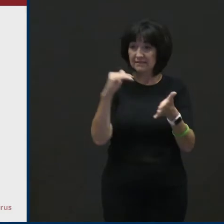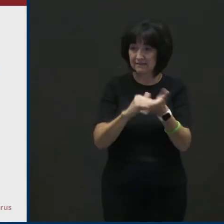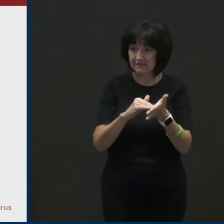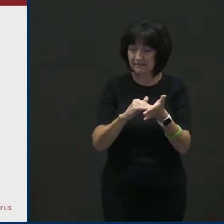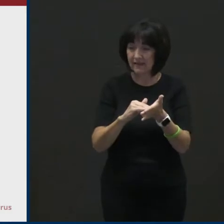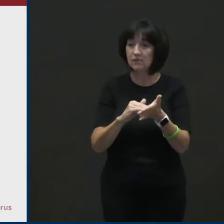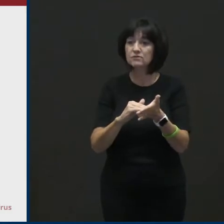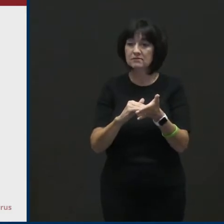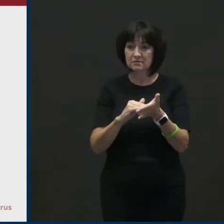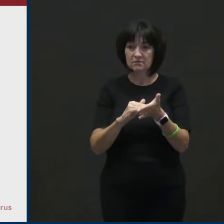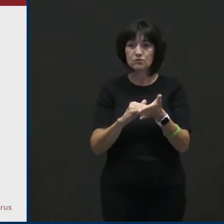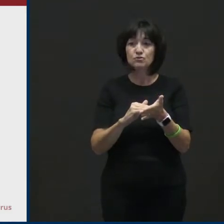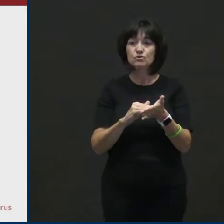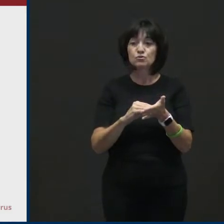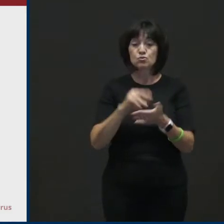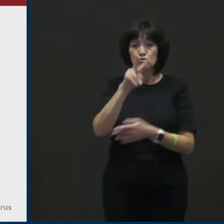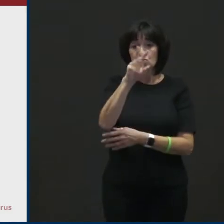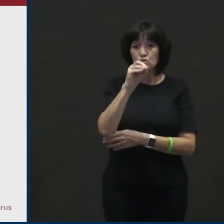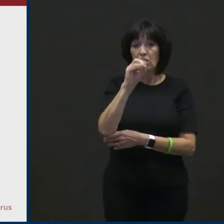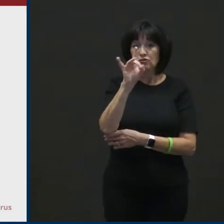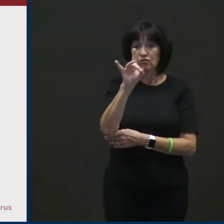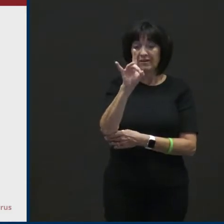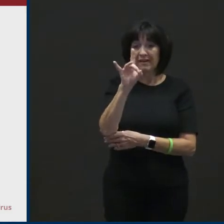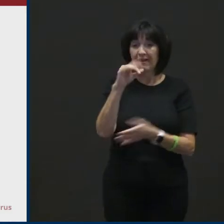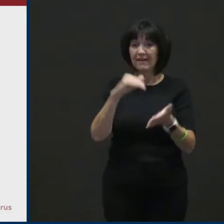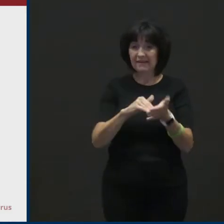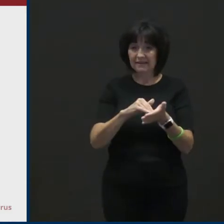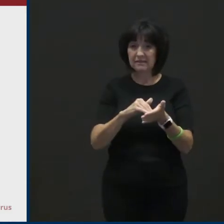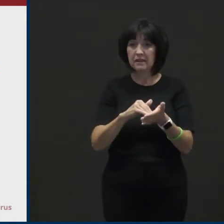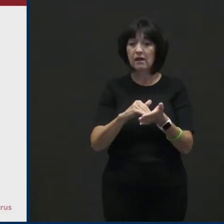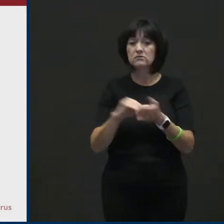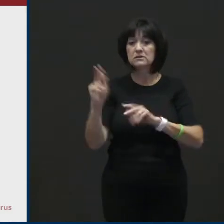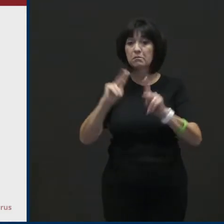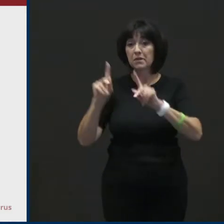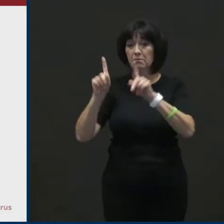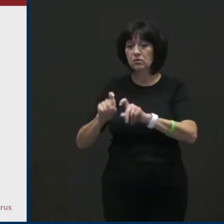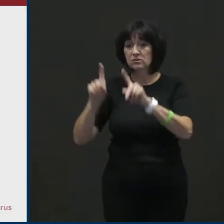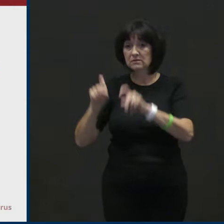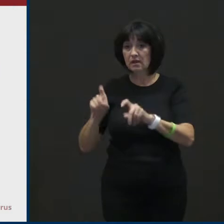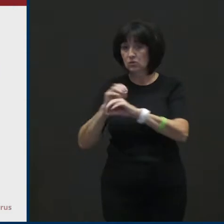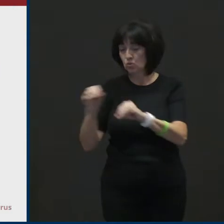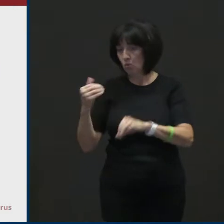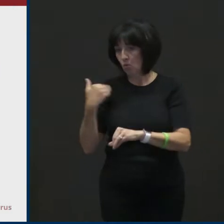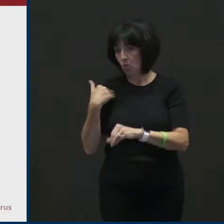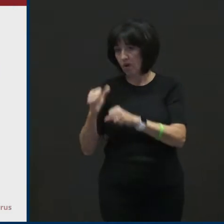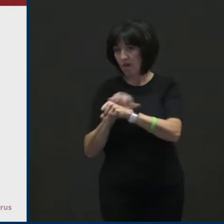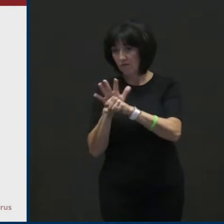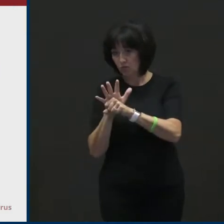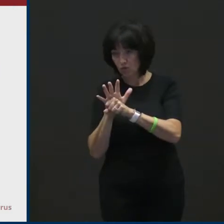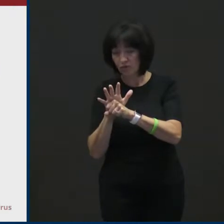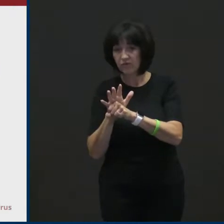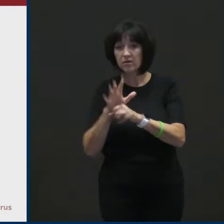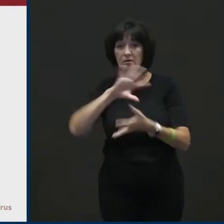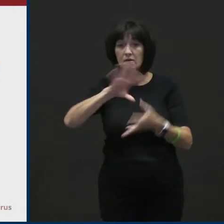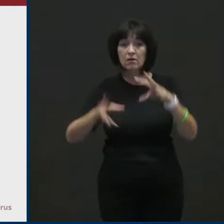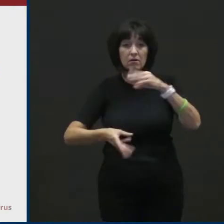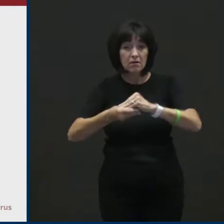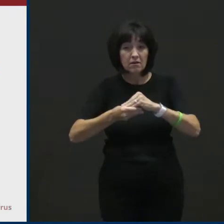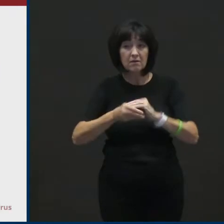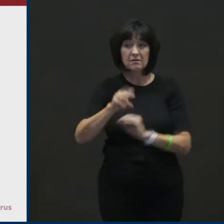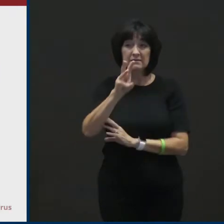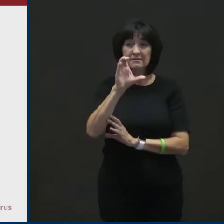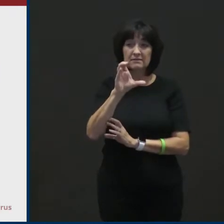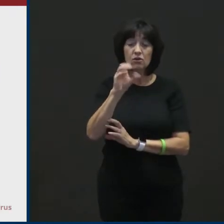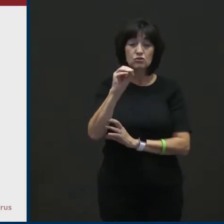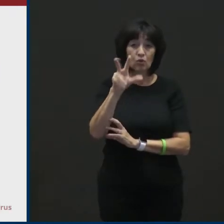208,000 negative tests. Sadly, again, 603 total lives lost. That number really continues to flatten.